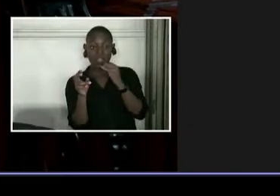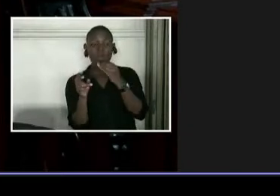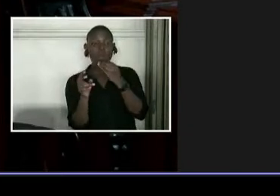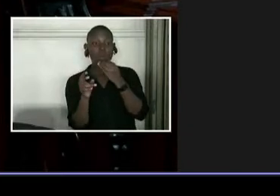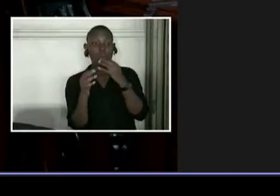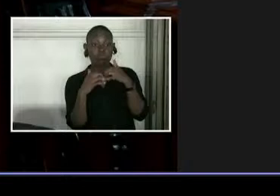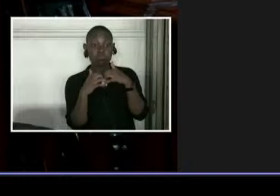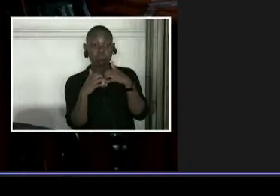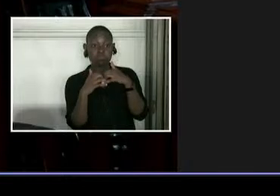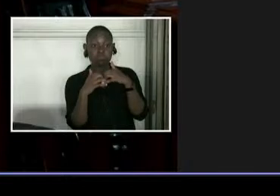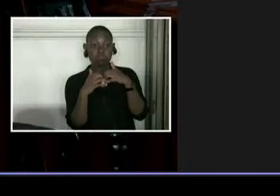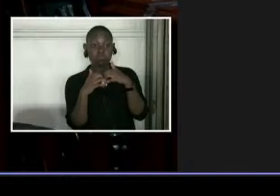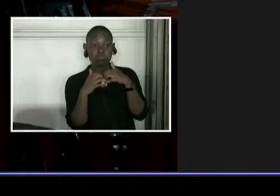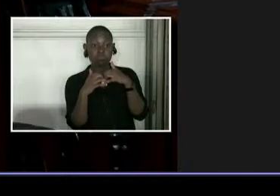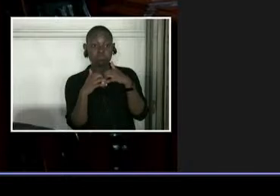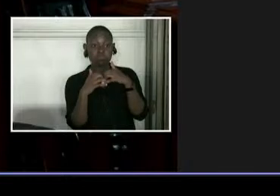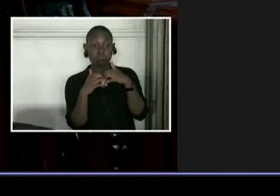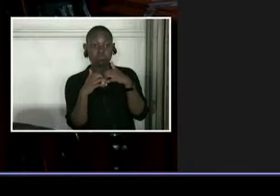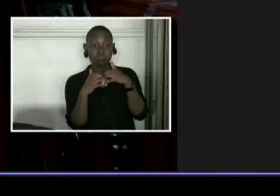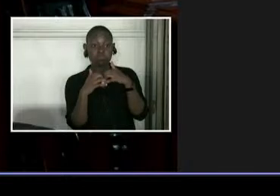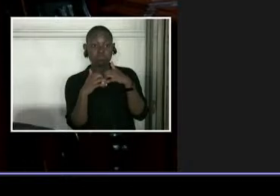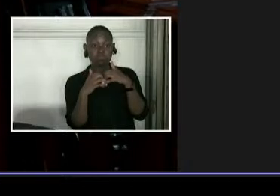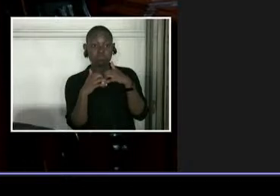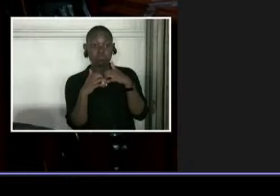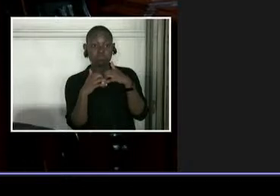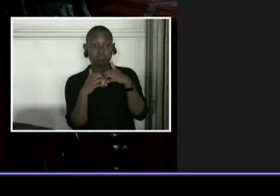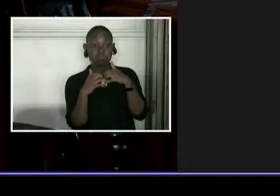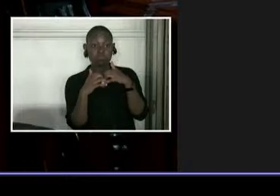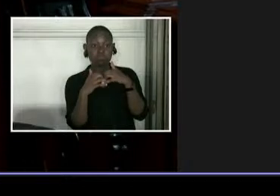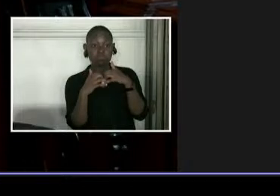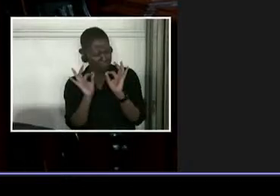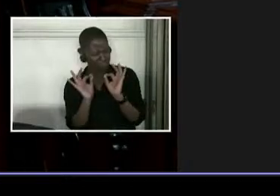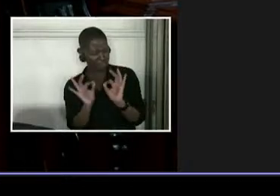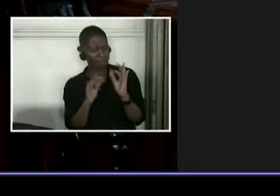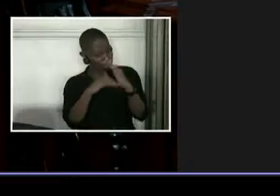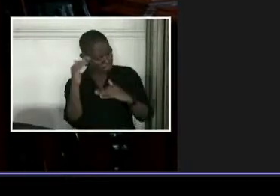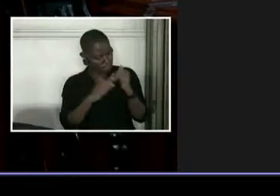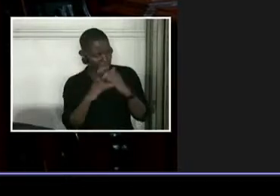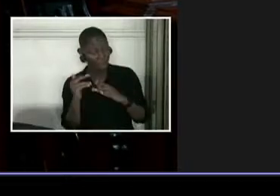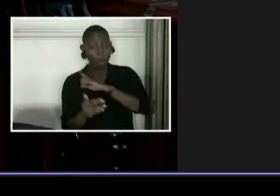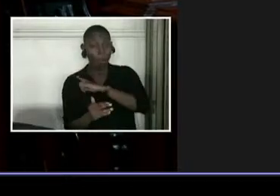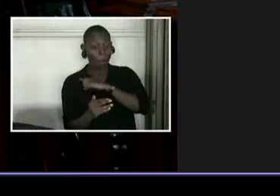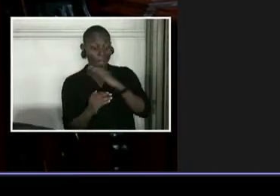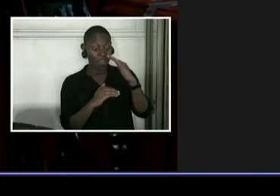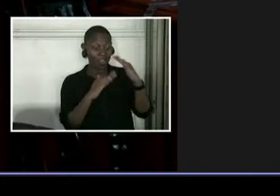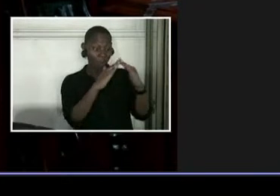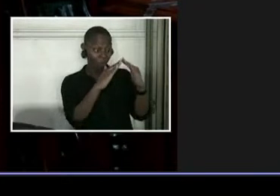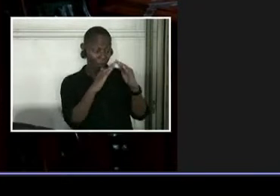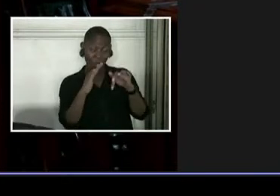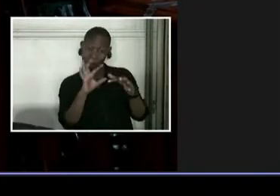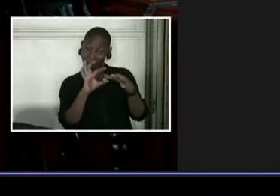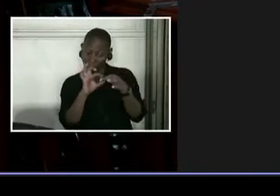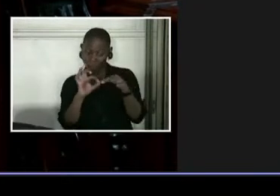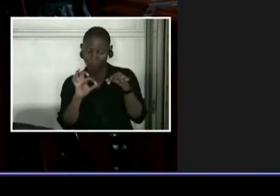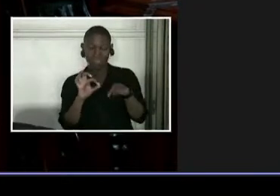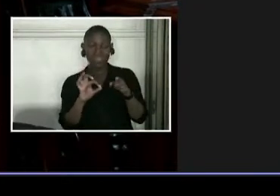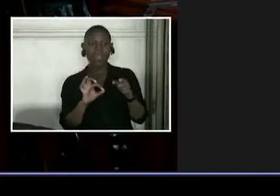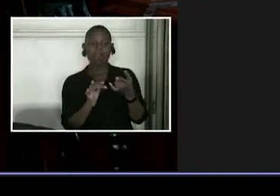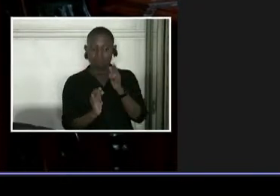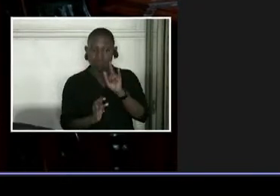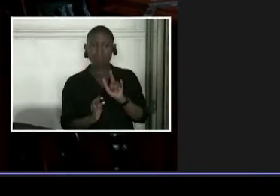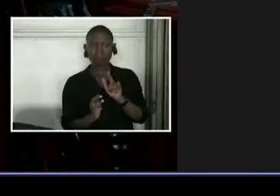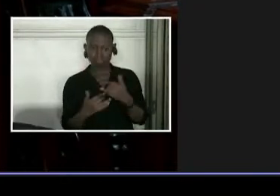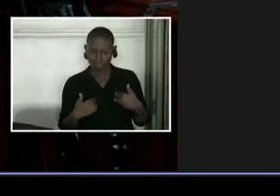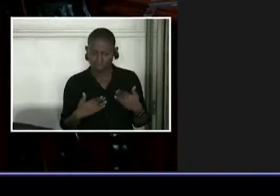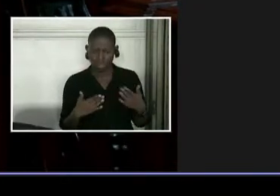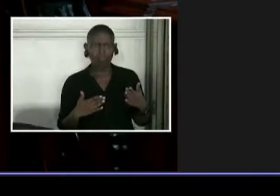building decent homes for our people because we understand that a home is the starting place of love, hope, and dreams.